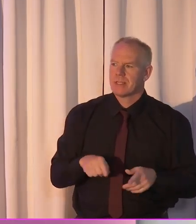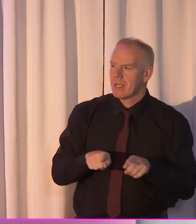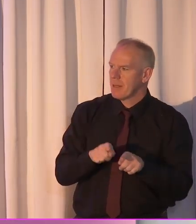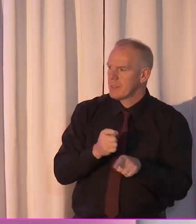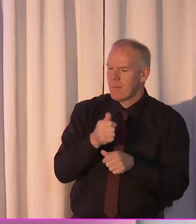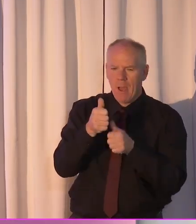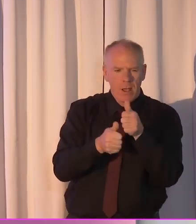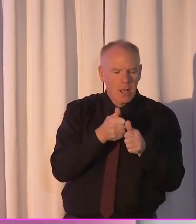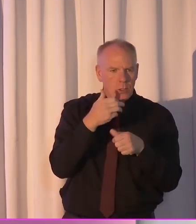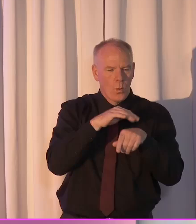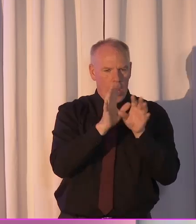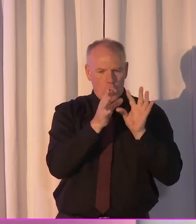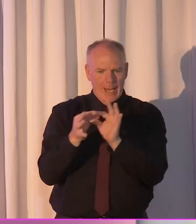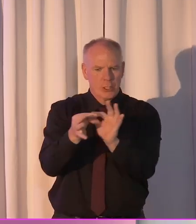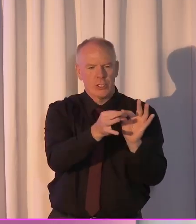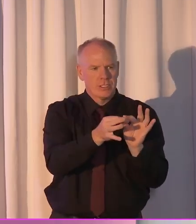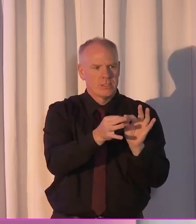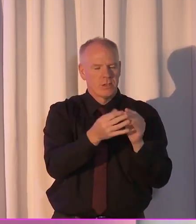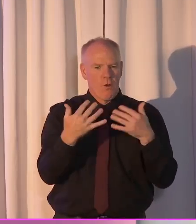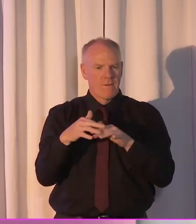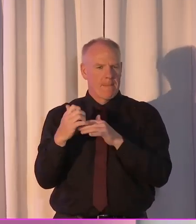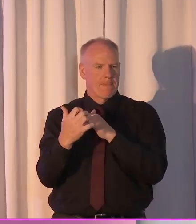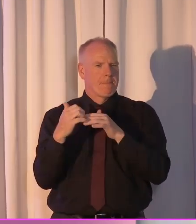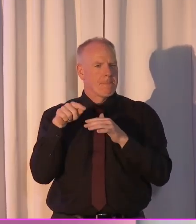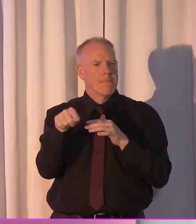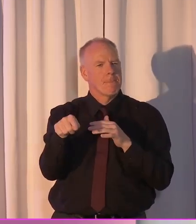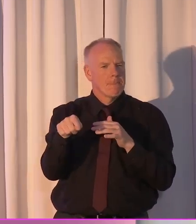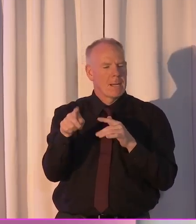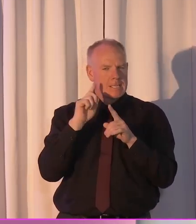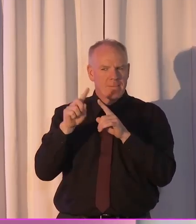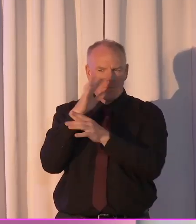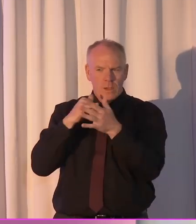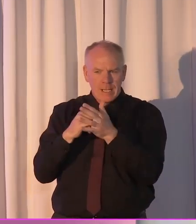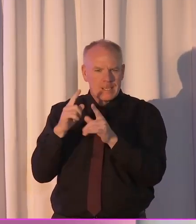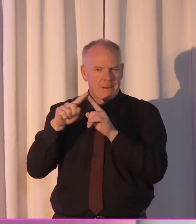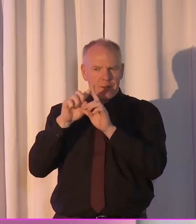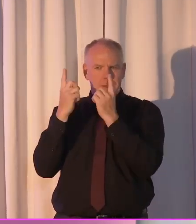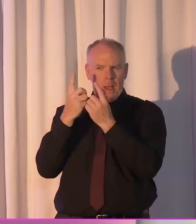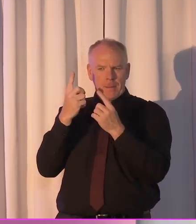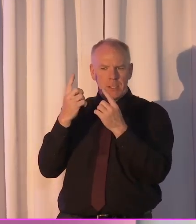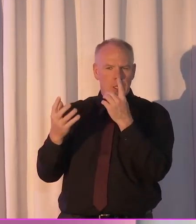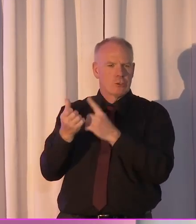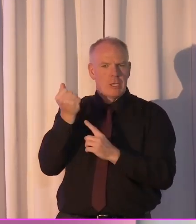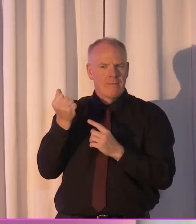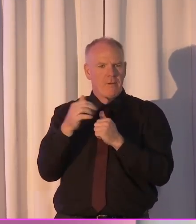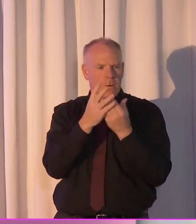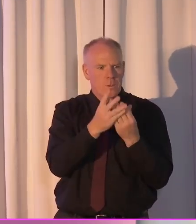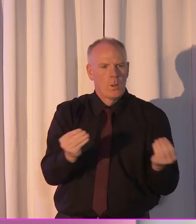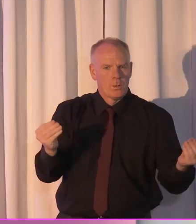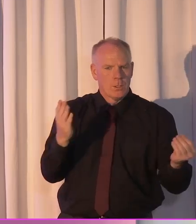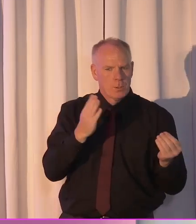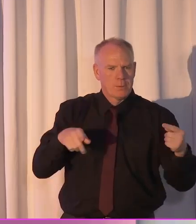acknowledging the interconnection that is required across various bodies and departments to realise solutions to some of the